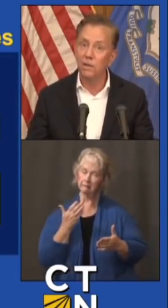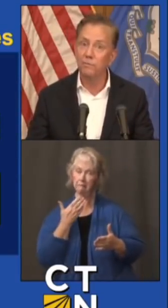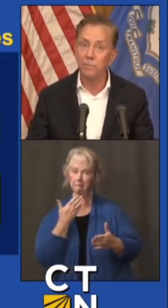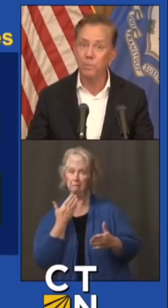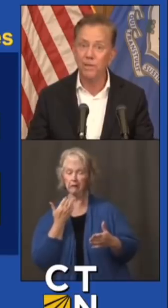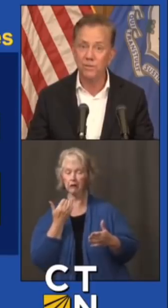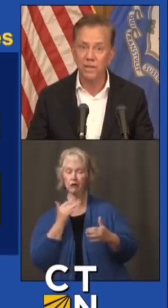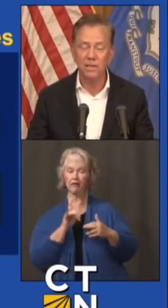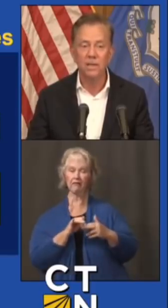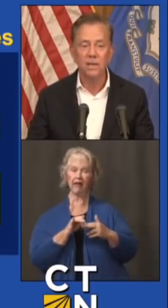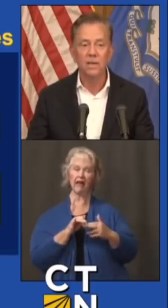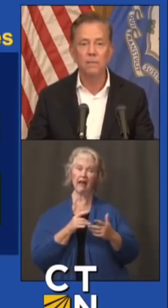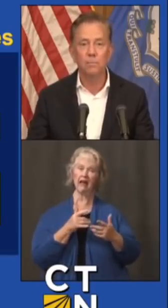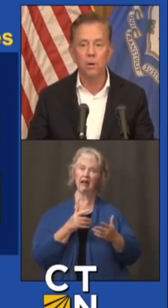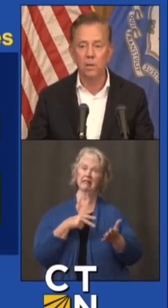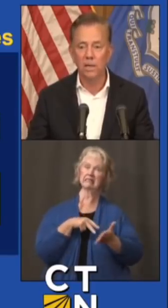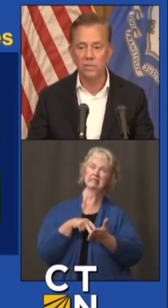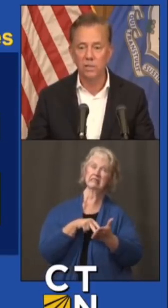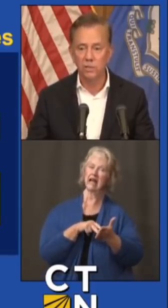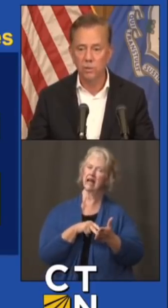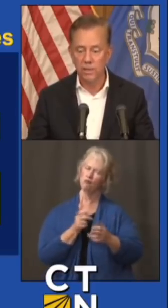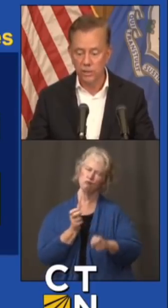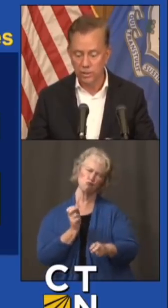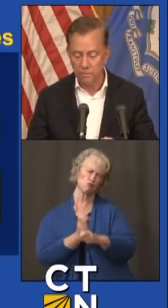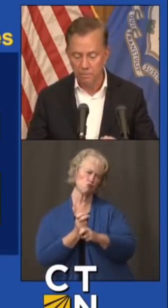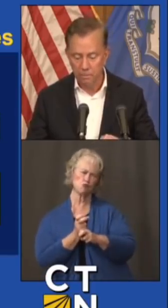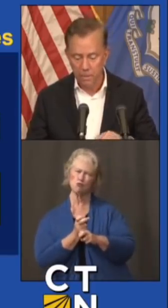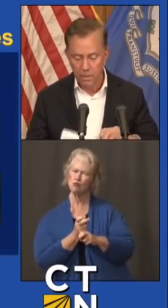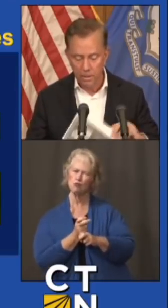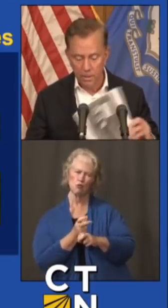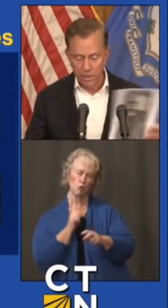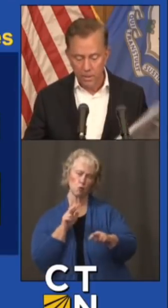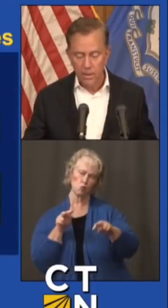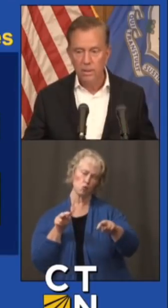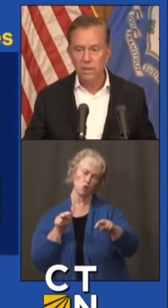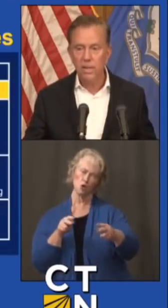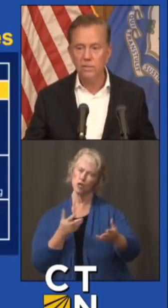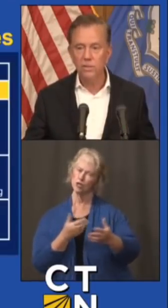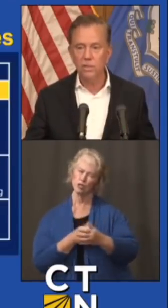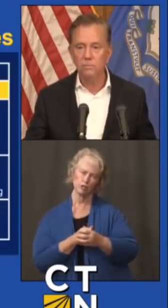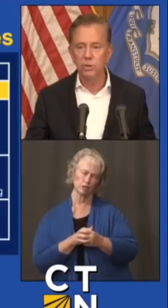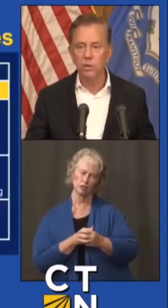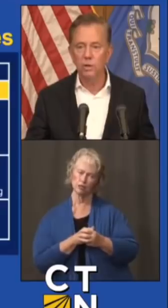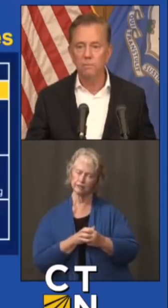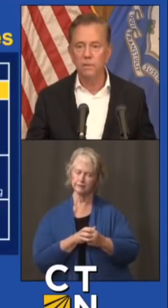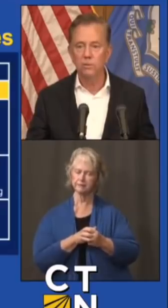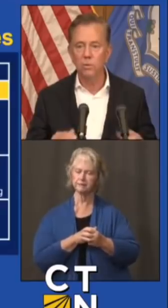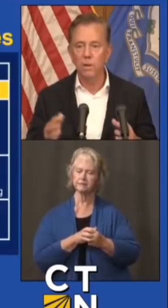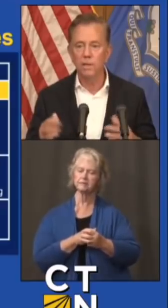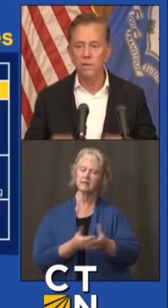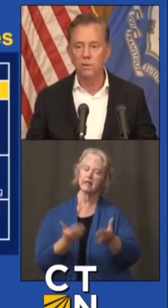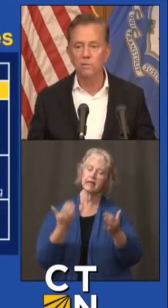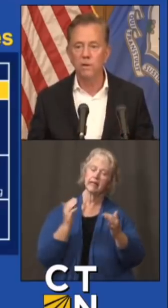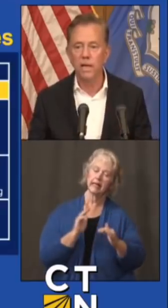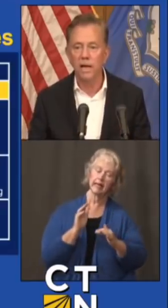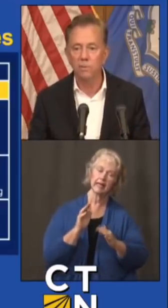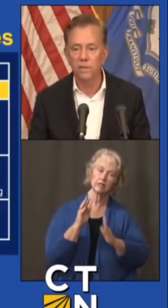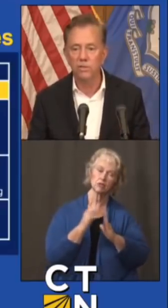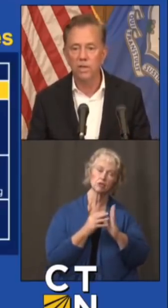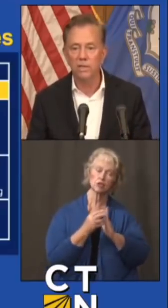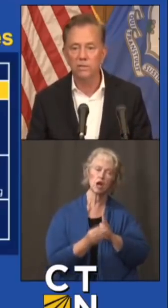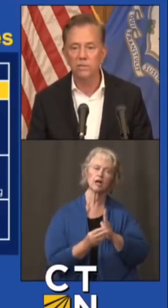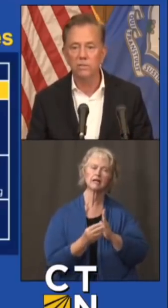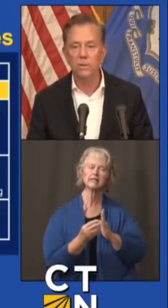pretty tough to police that in a bar-like situation. The next chart is a reminder of